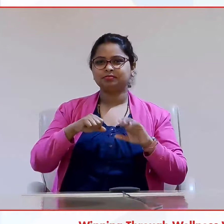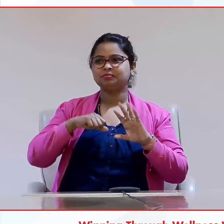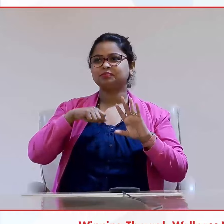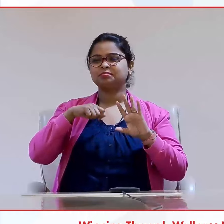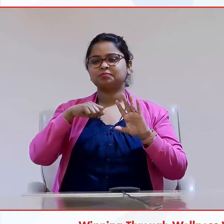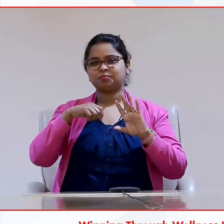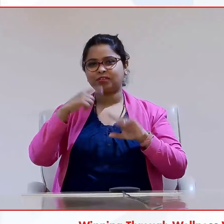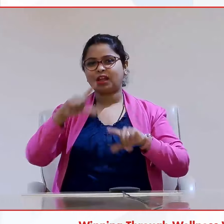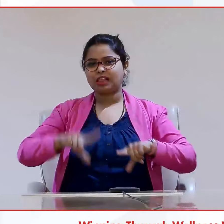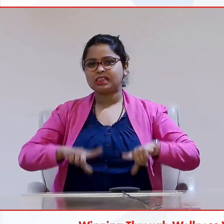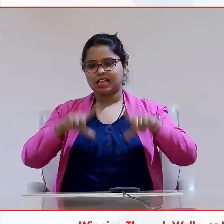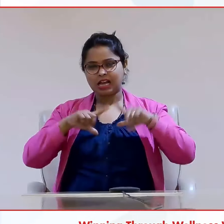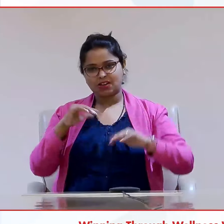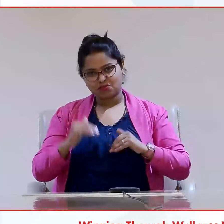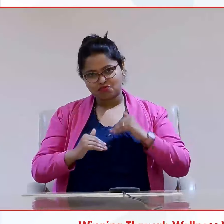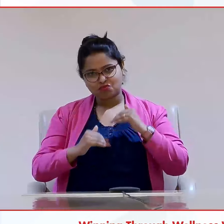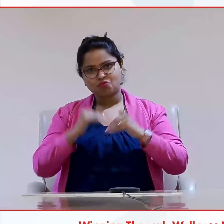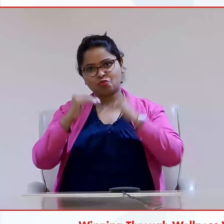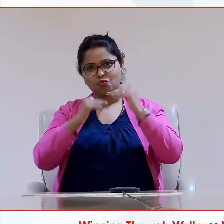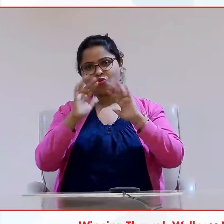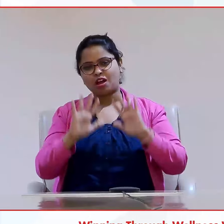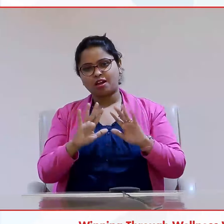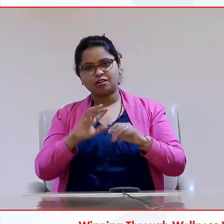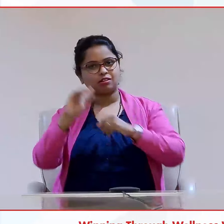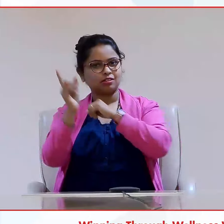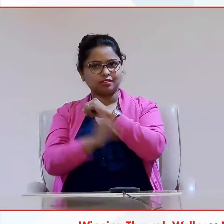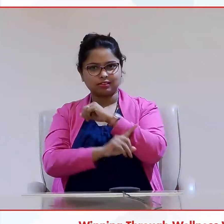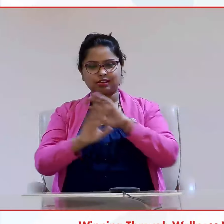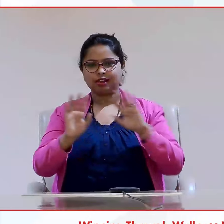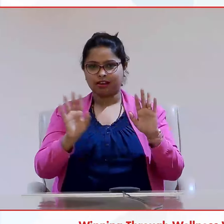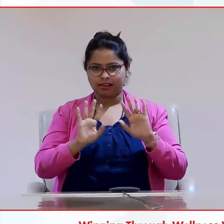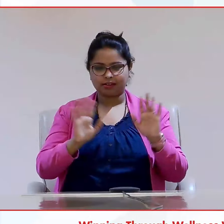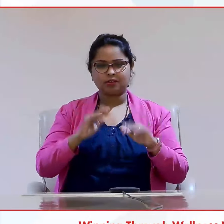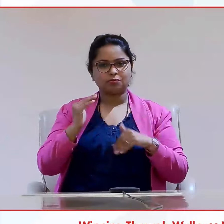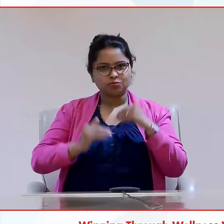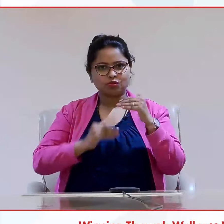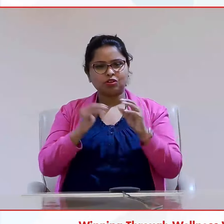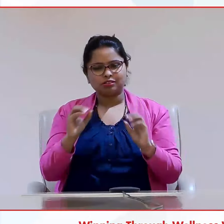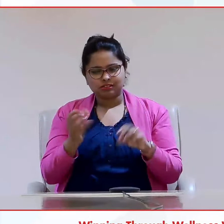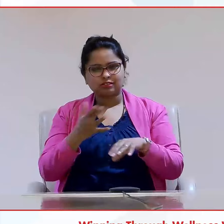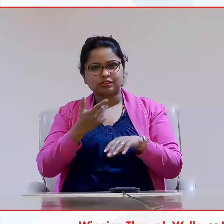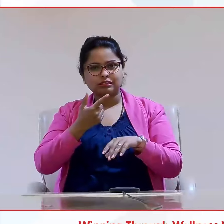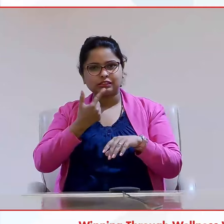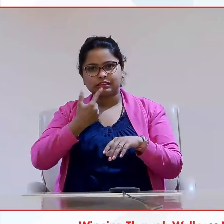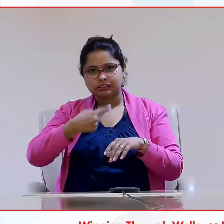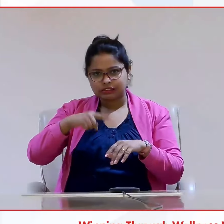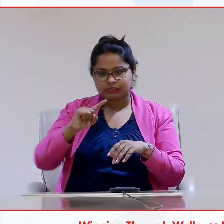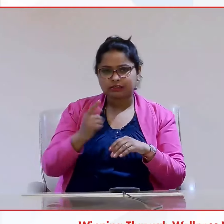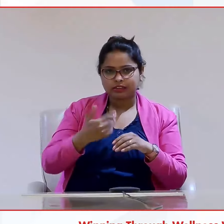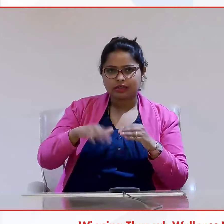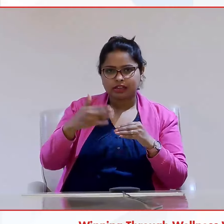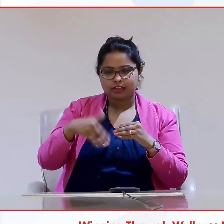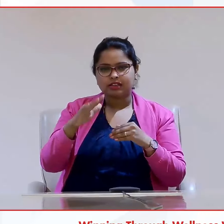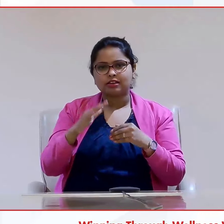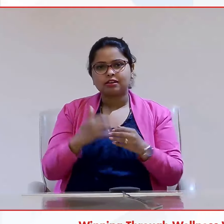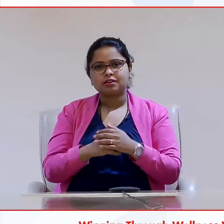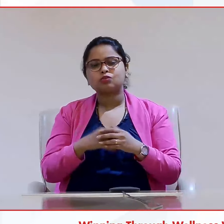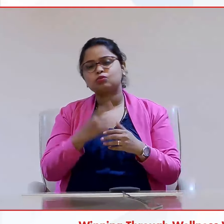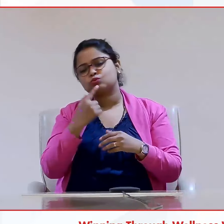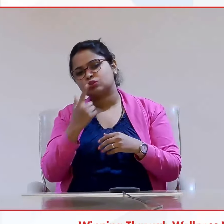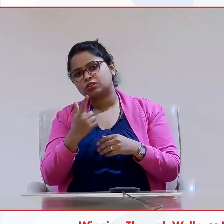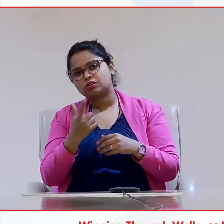life is, there's more to your life. It's not the end of it. To know ye aapki abhi reality hai. And to say ki